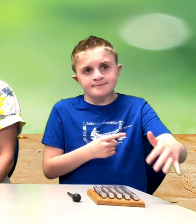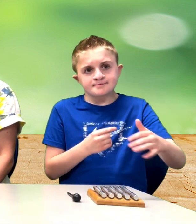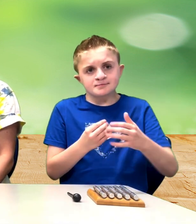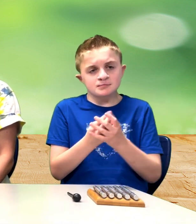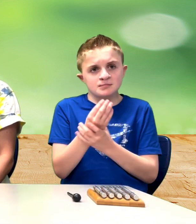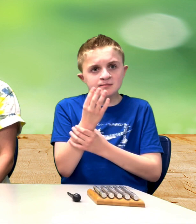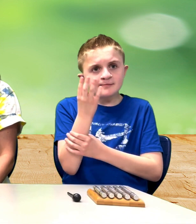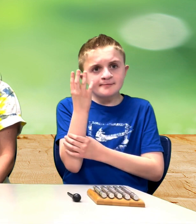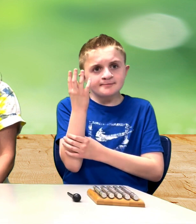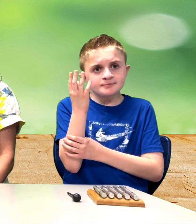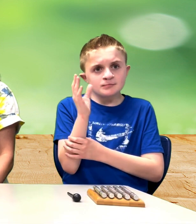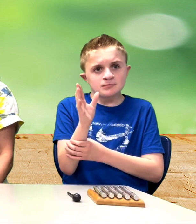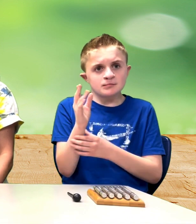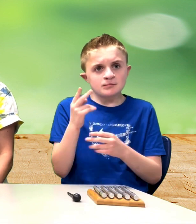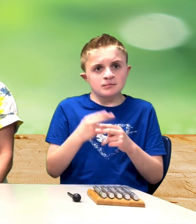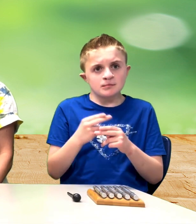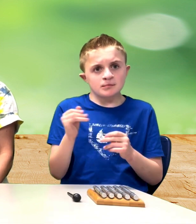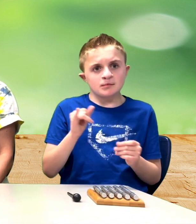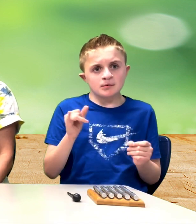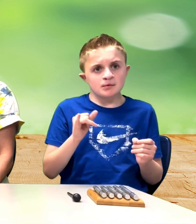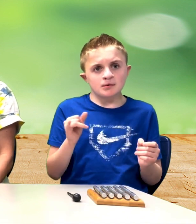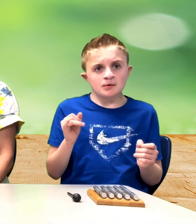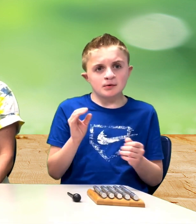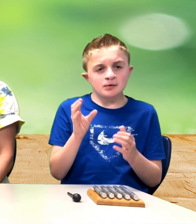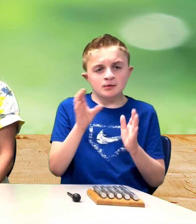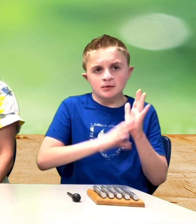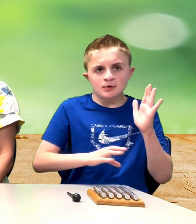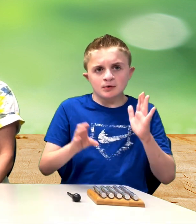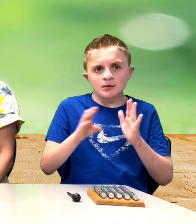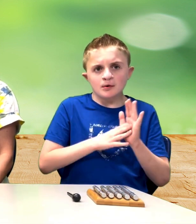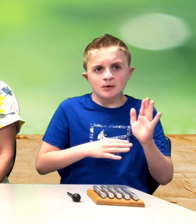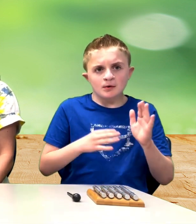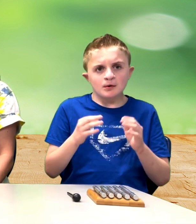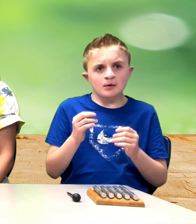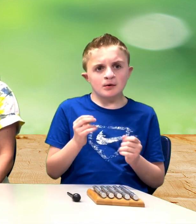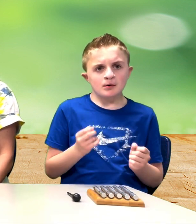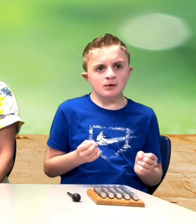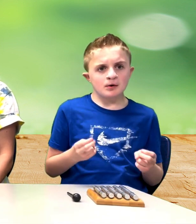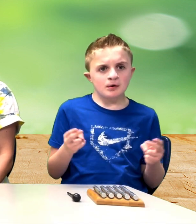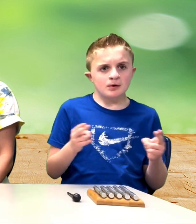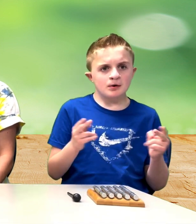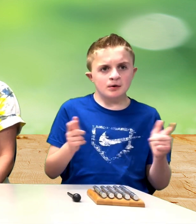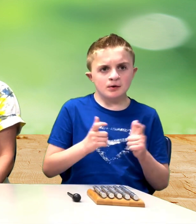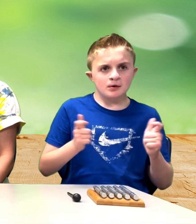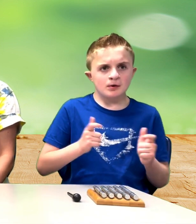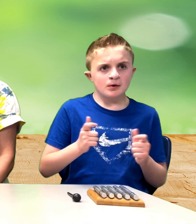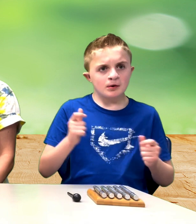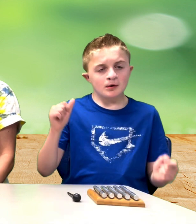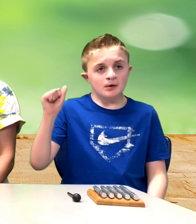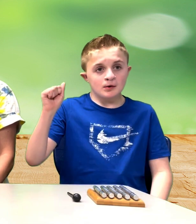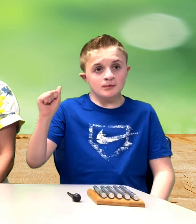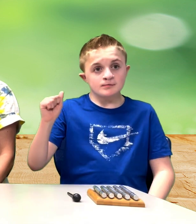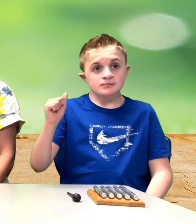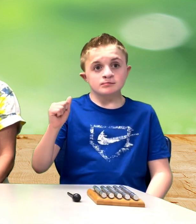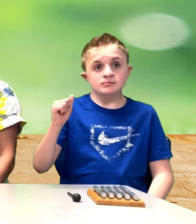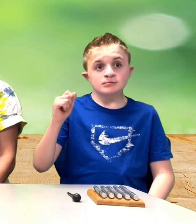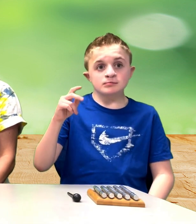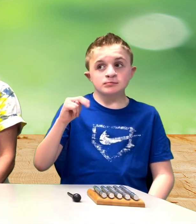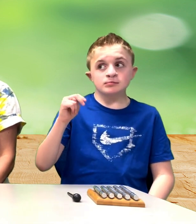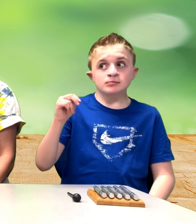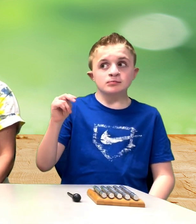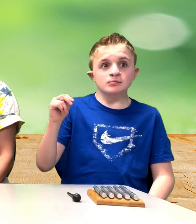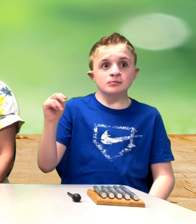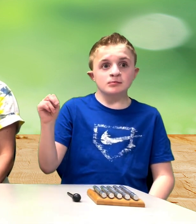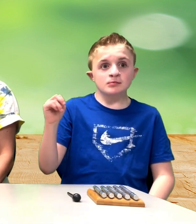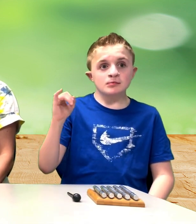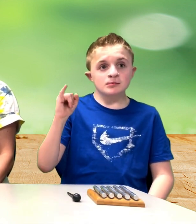same name as the main character, Little Annie. So National Pet Day, shout out